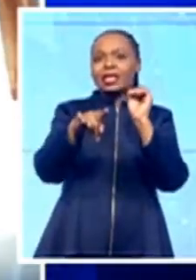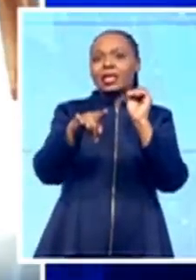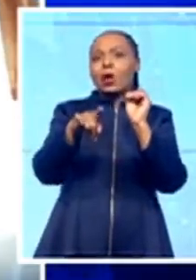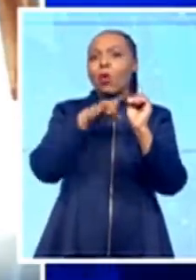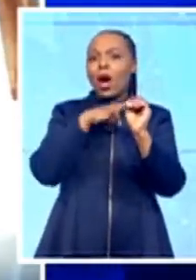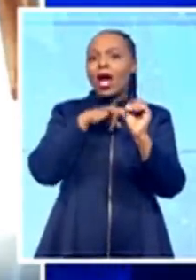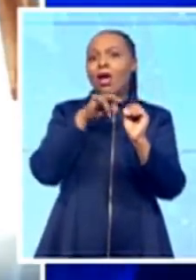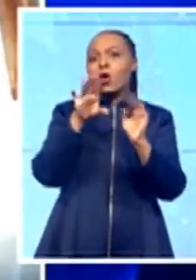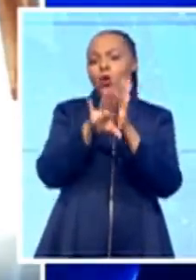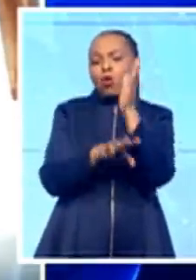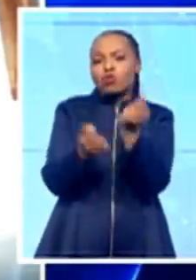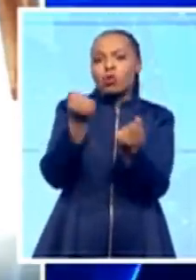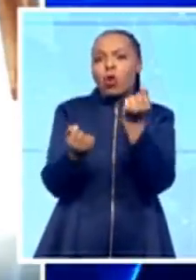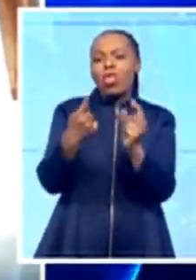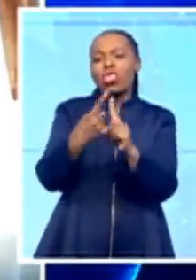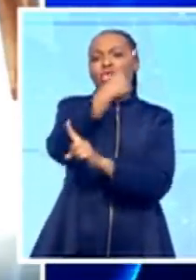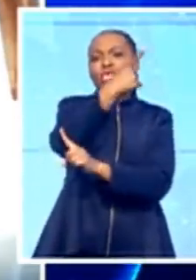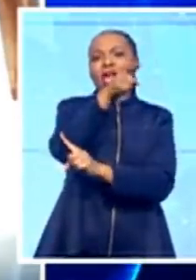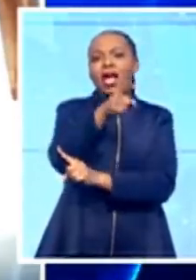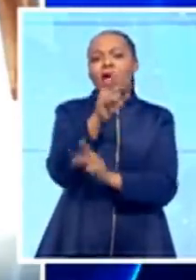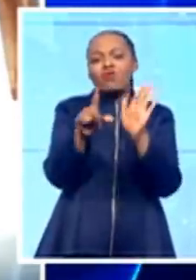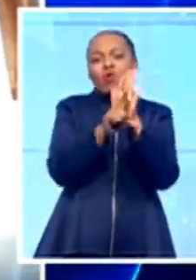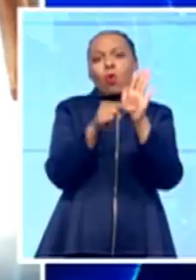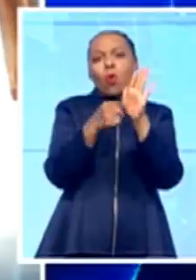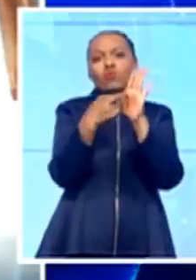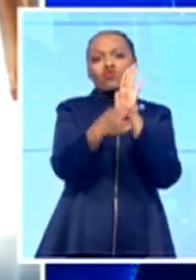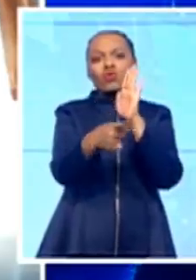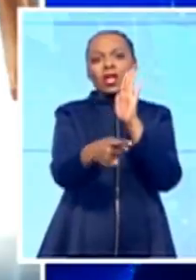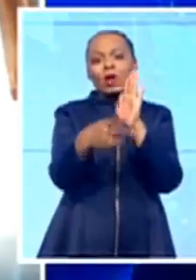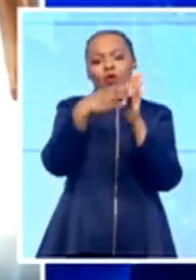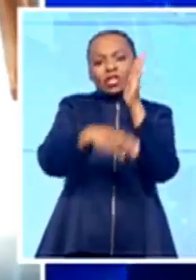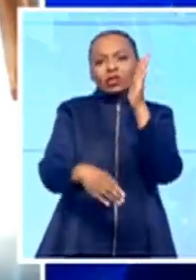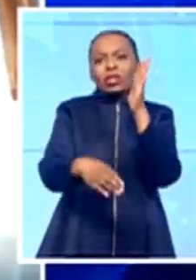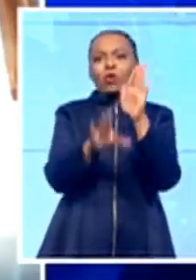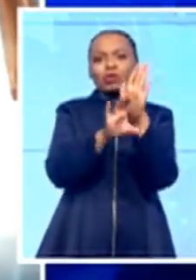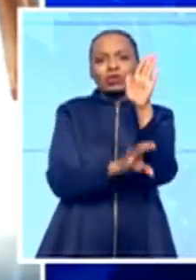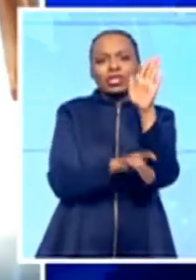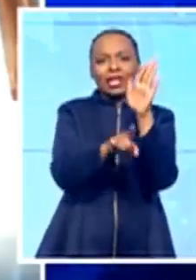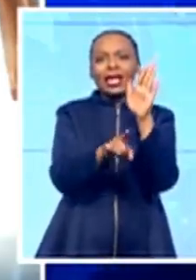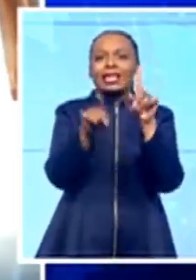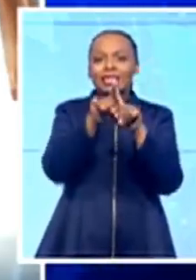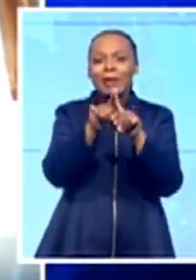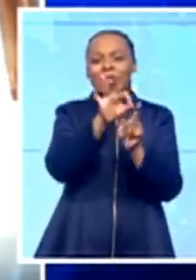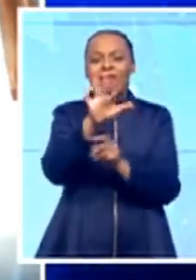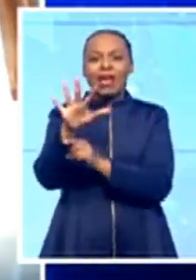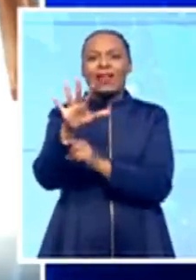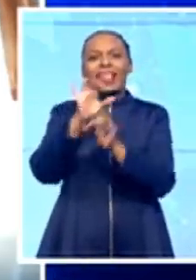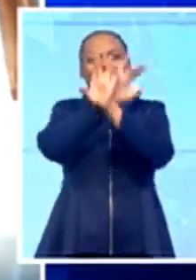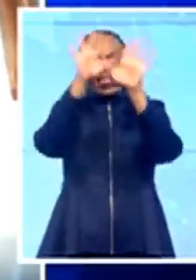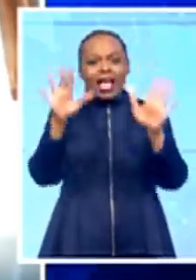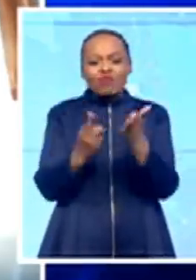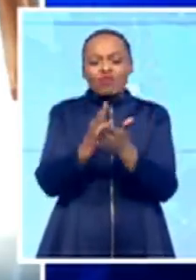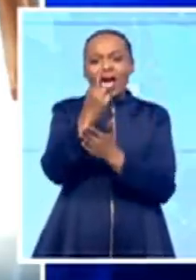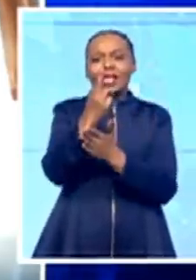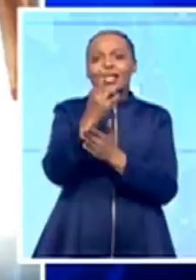constitution? Section 35 of the constitution is very clear about the rights of alleged criminals, as it were, I